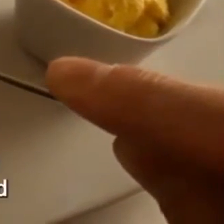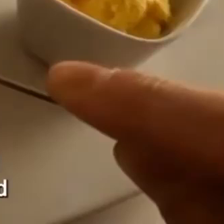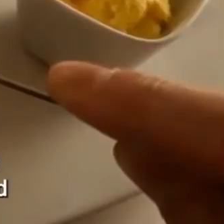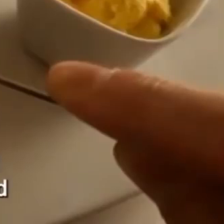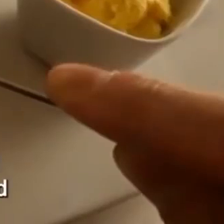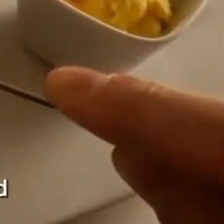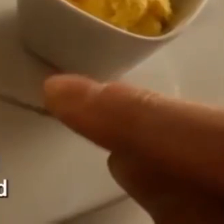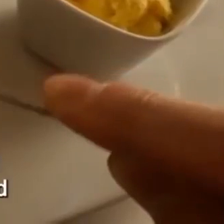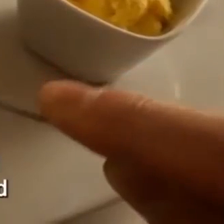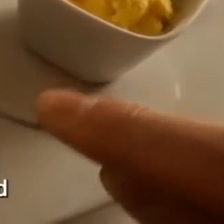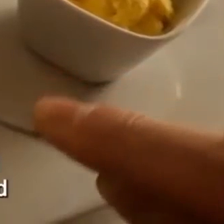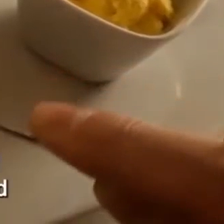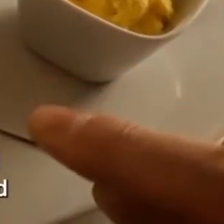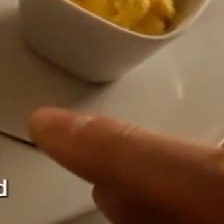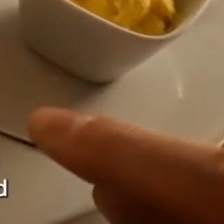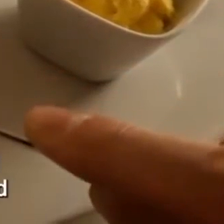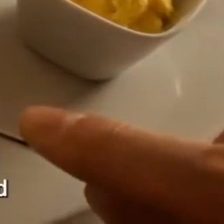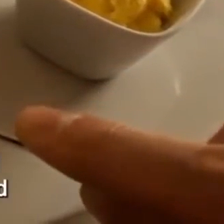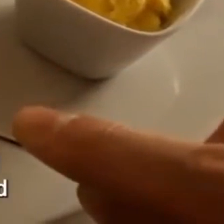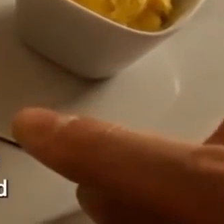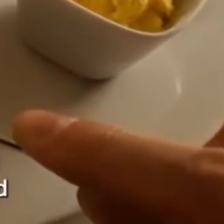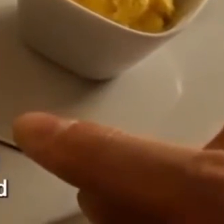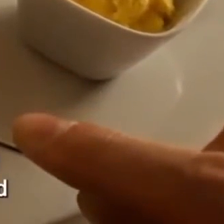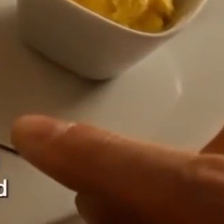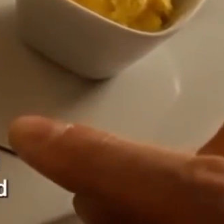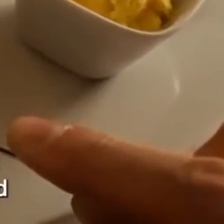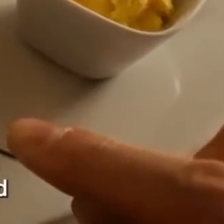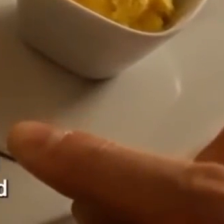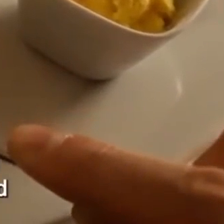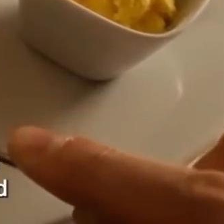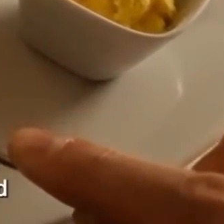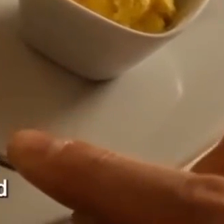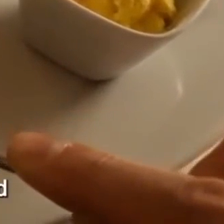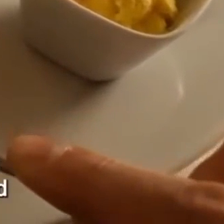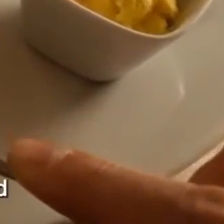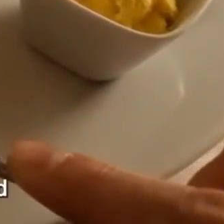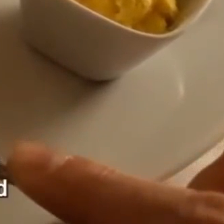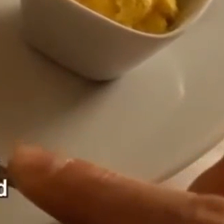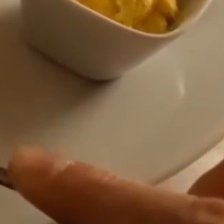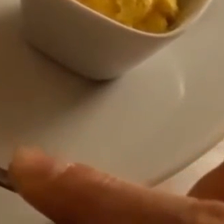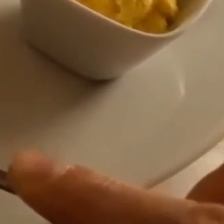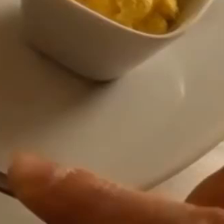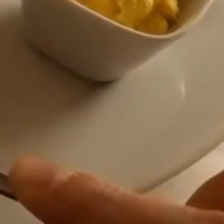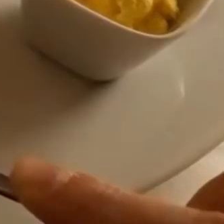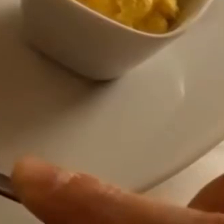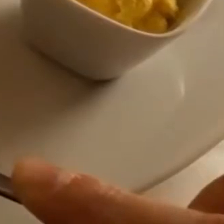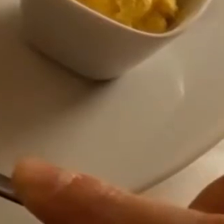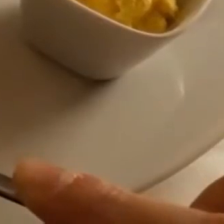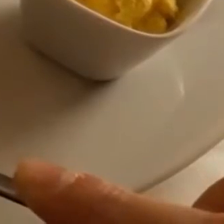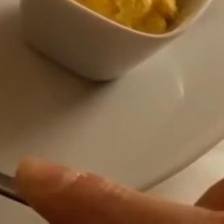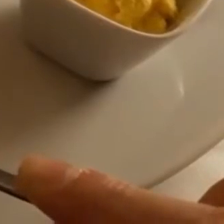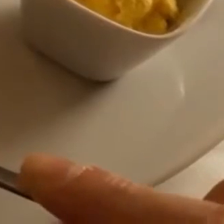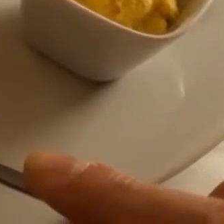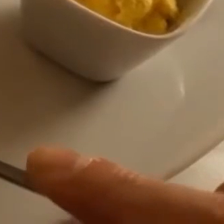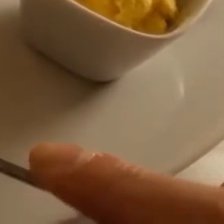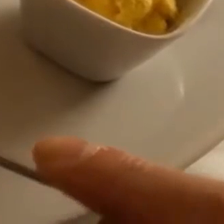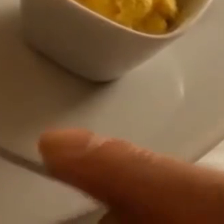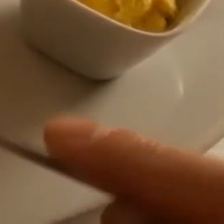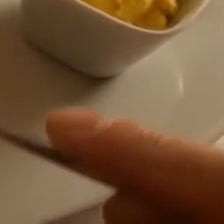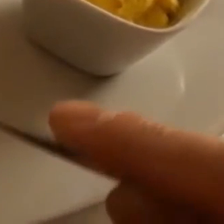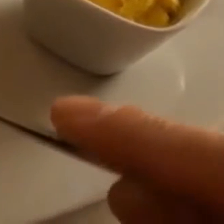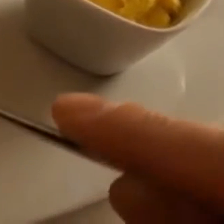con gelato alla vaniglia, a small hot chocolate cake that has crunchy rind but a soft and creamy